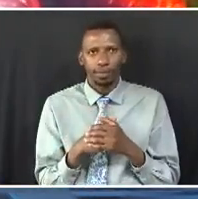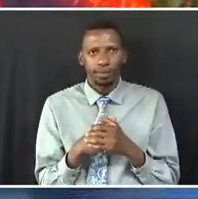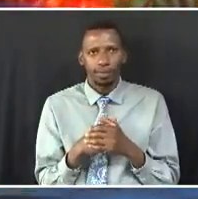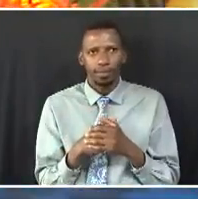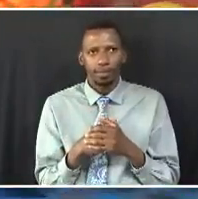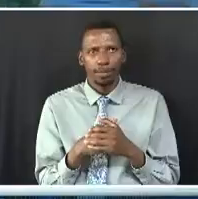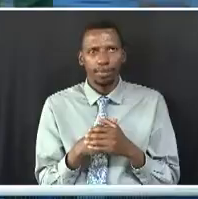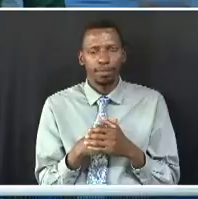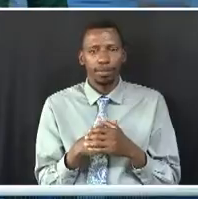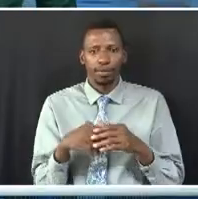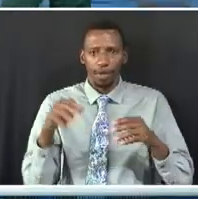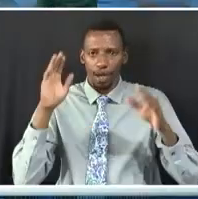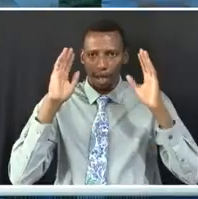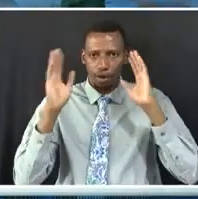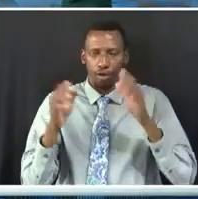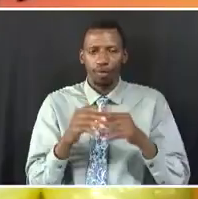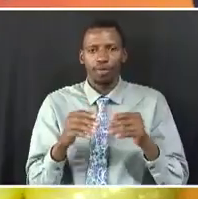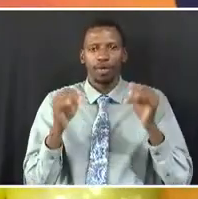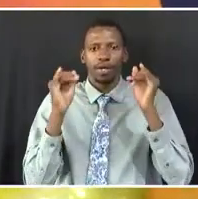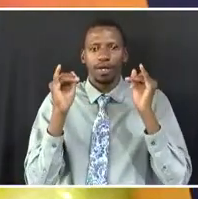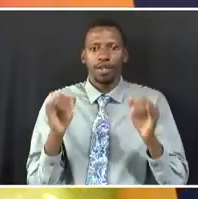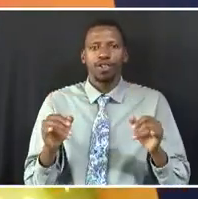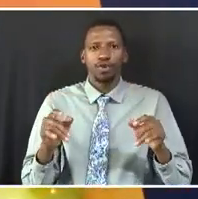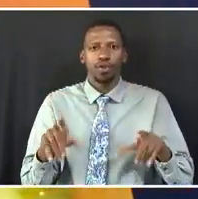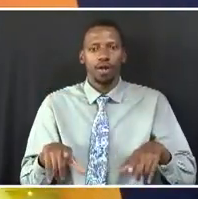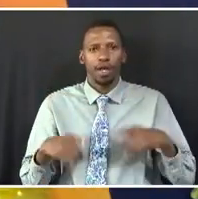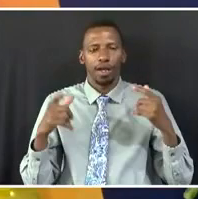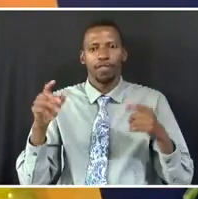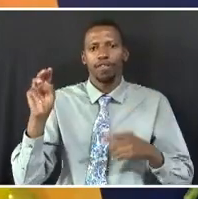Hey, Newlife Marines,